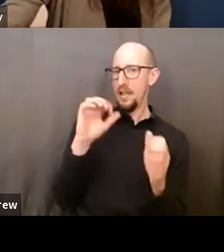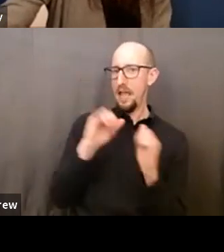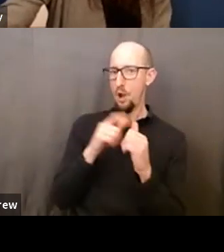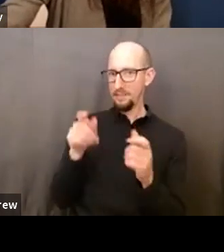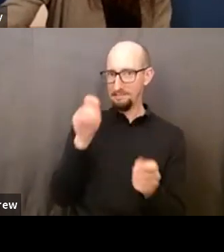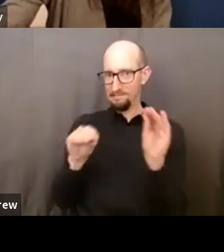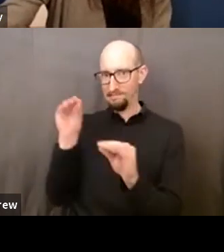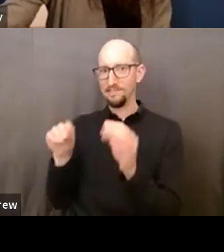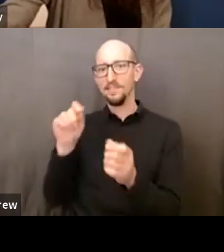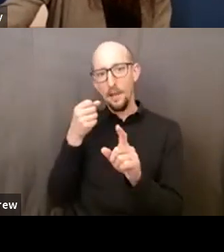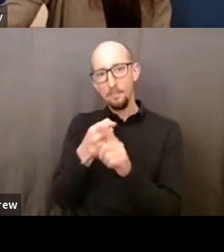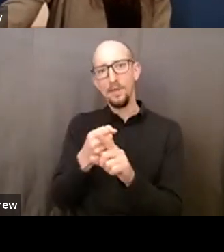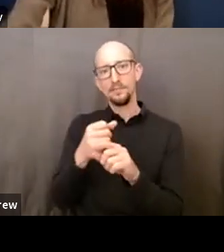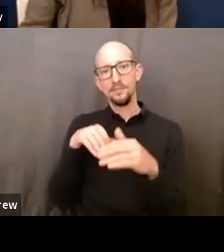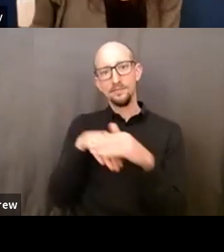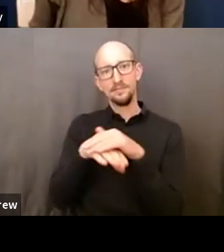Thank you.